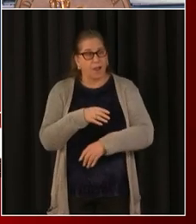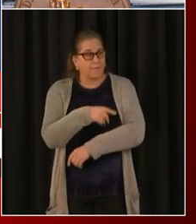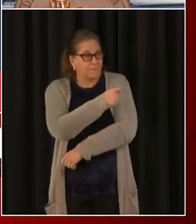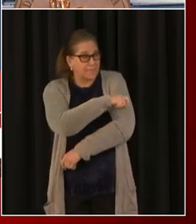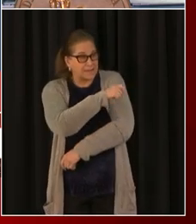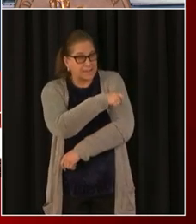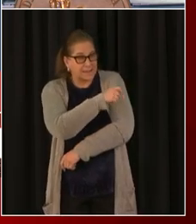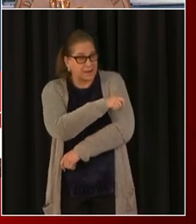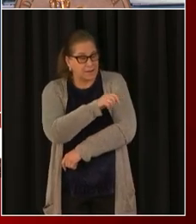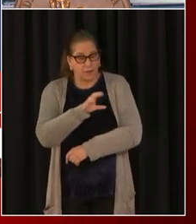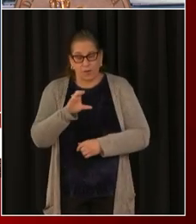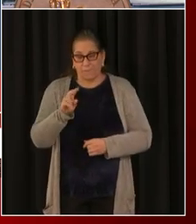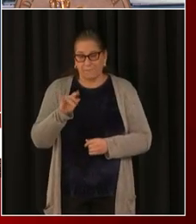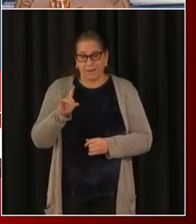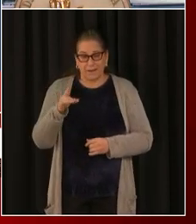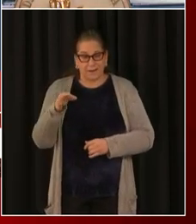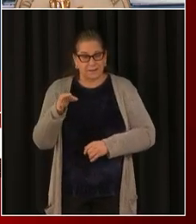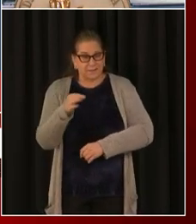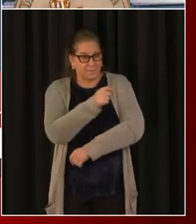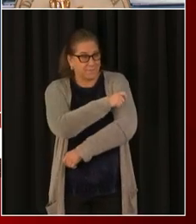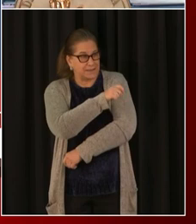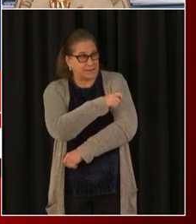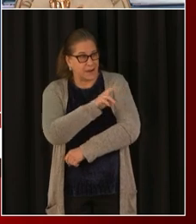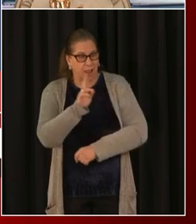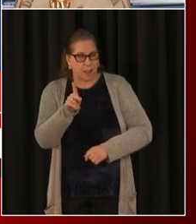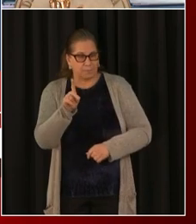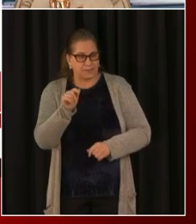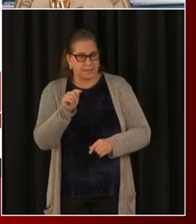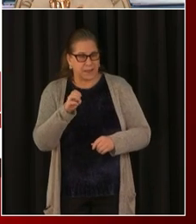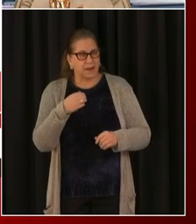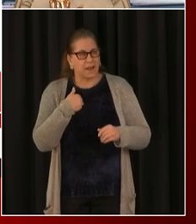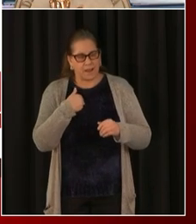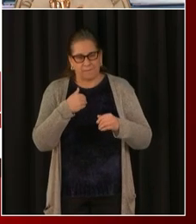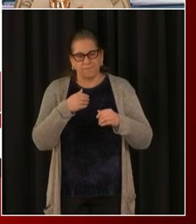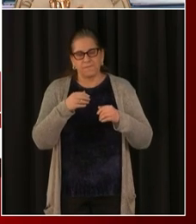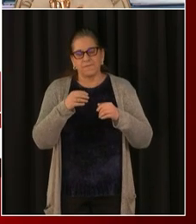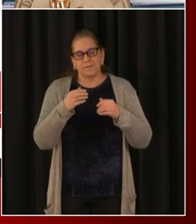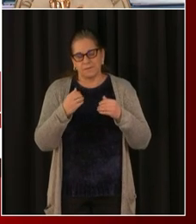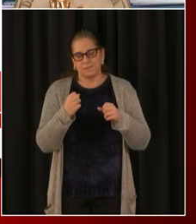recovery efforts. We posted, and we have posted throughout